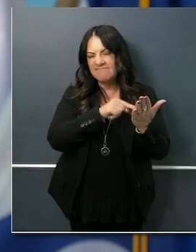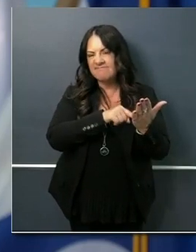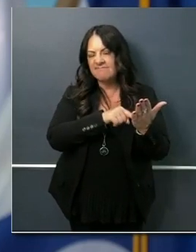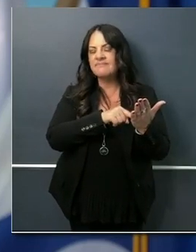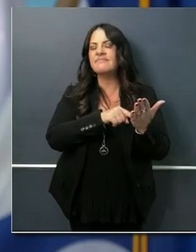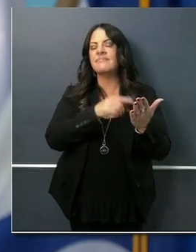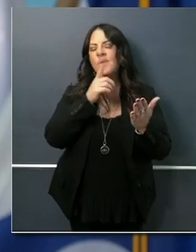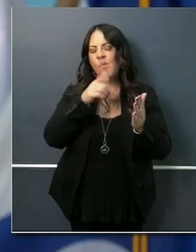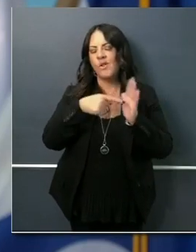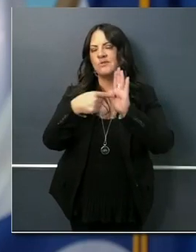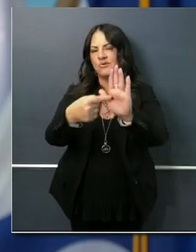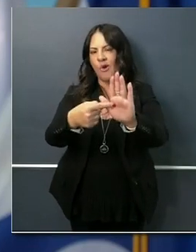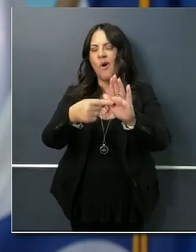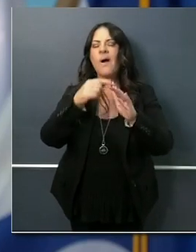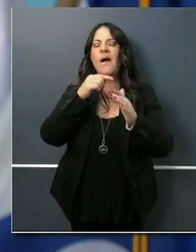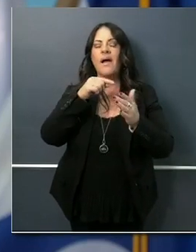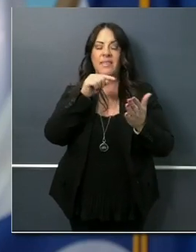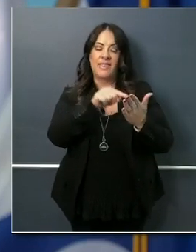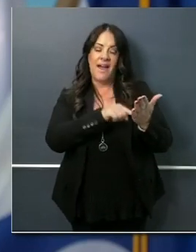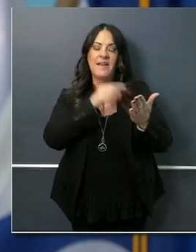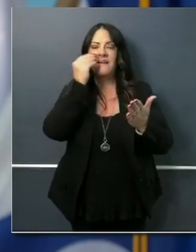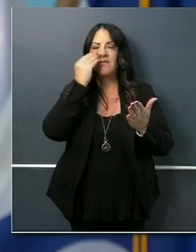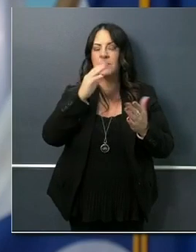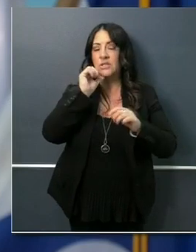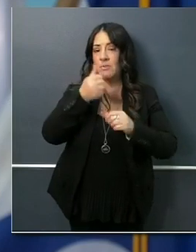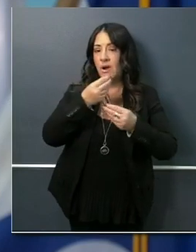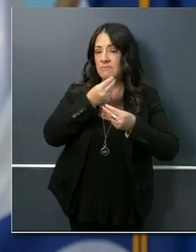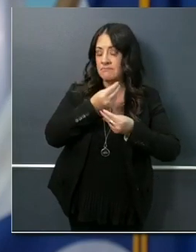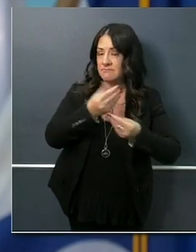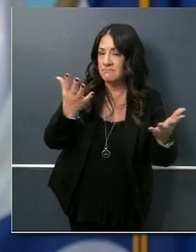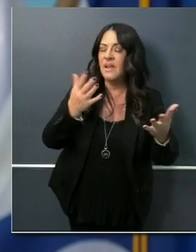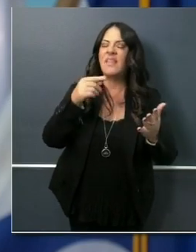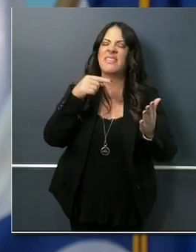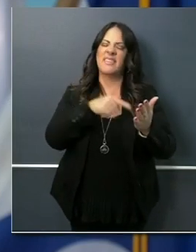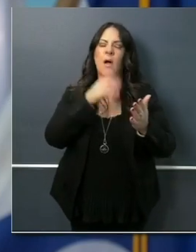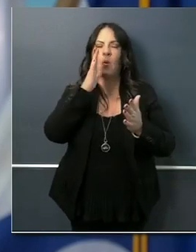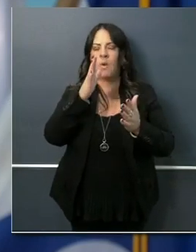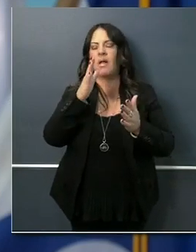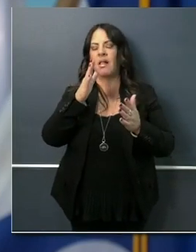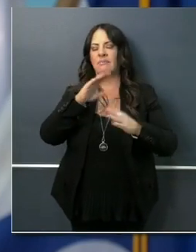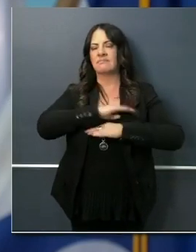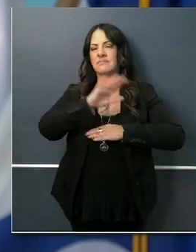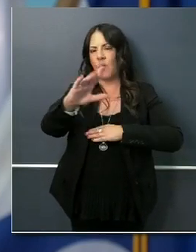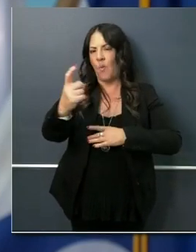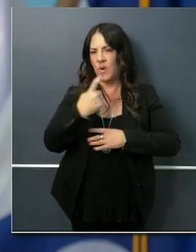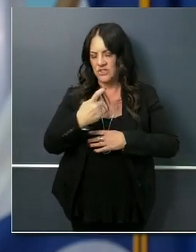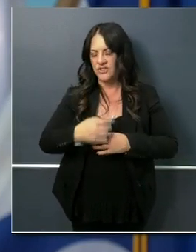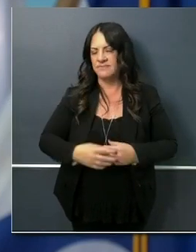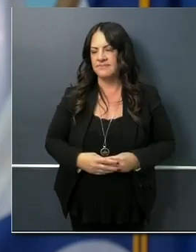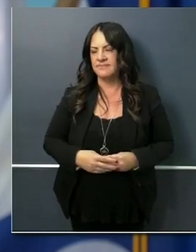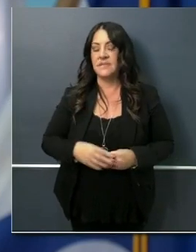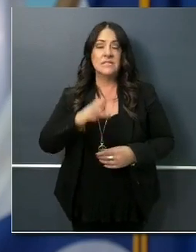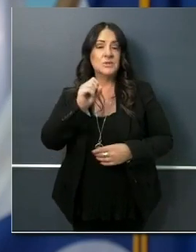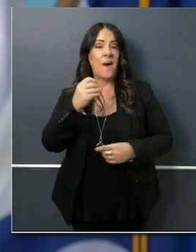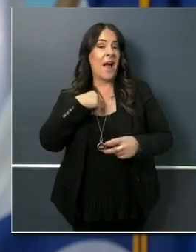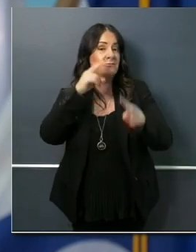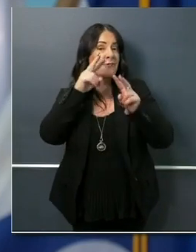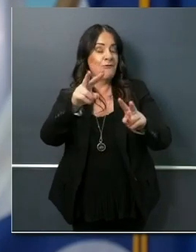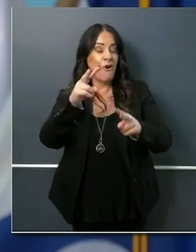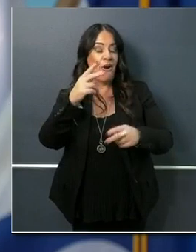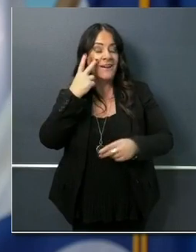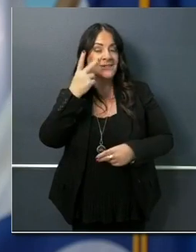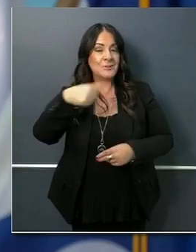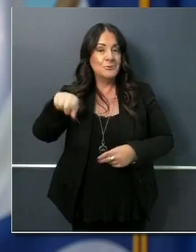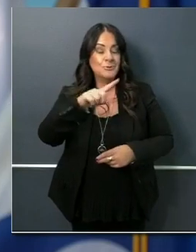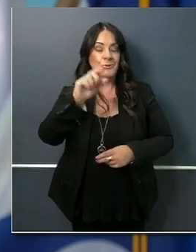your question. And so just know we look forward to engaging you at this time tomorrow and making a presentation